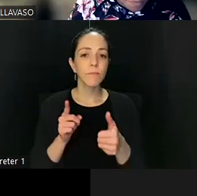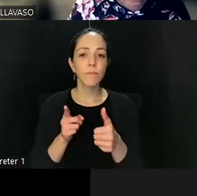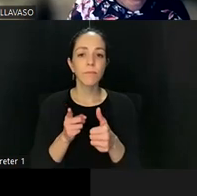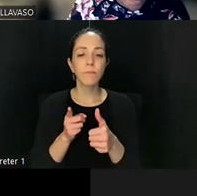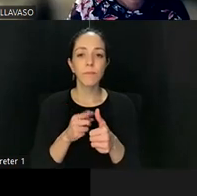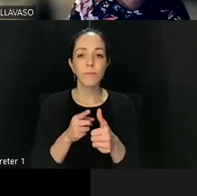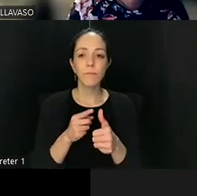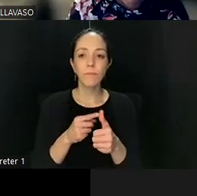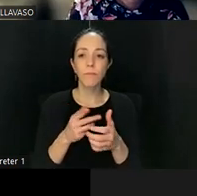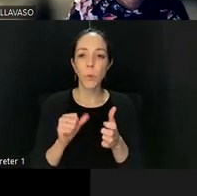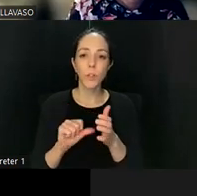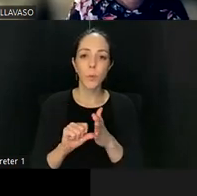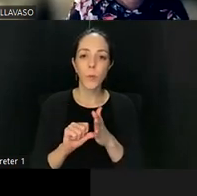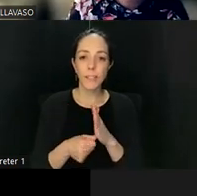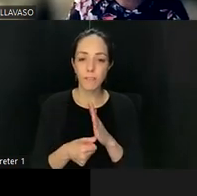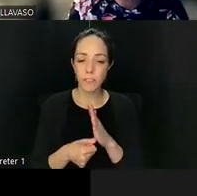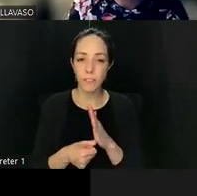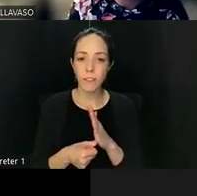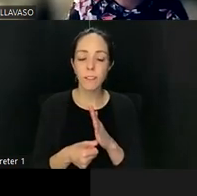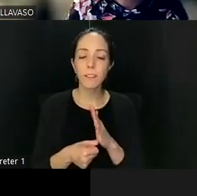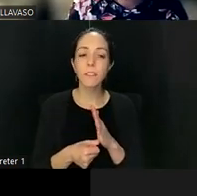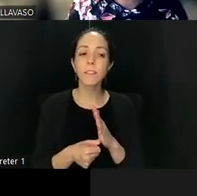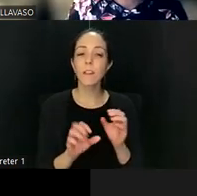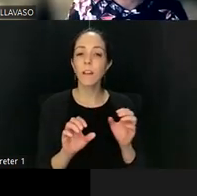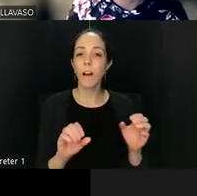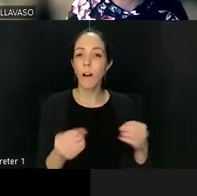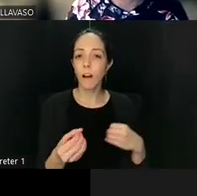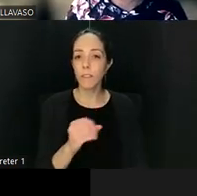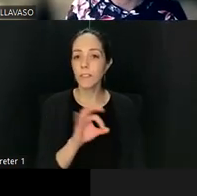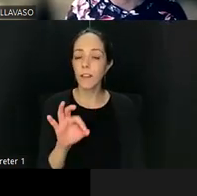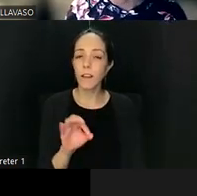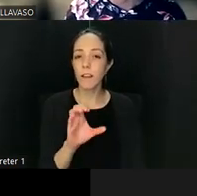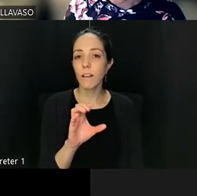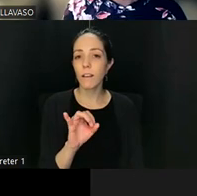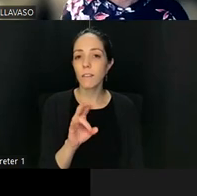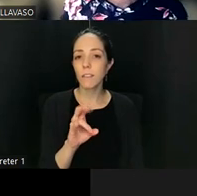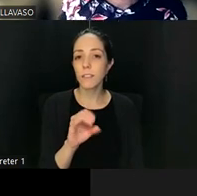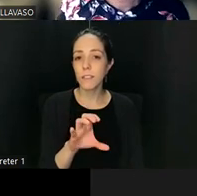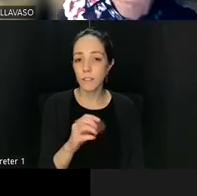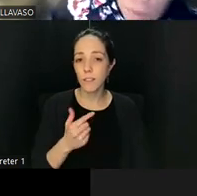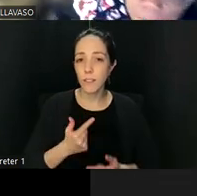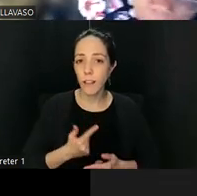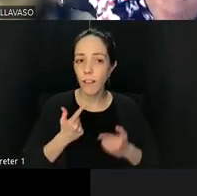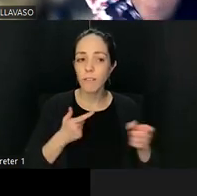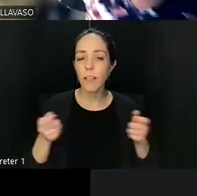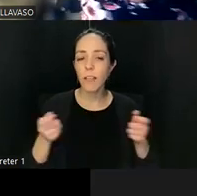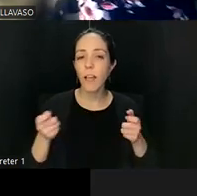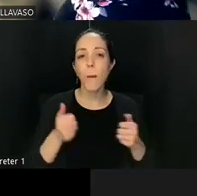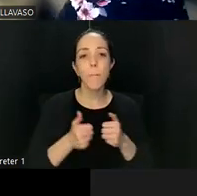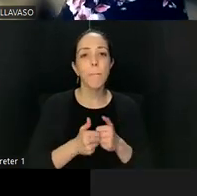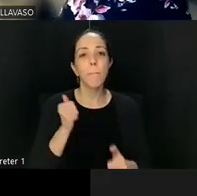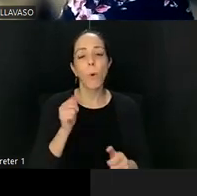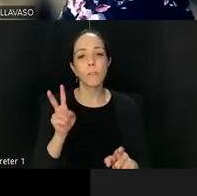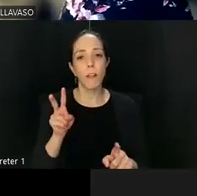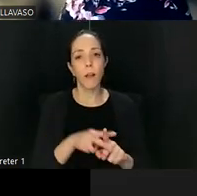flag that the Office of Civic Life handles most city advisory group applications processes, and they have said that it's in